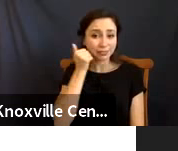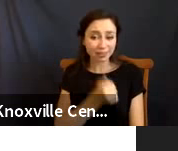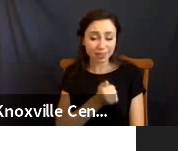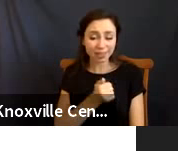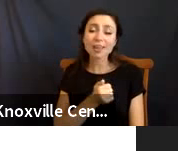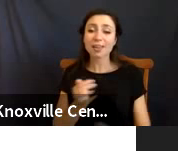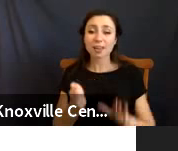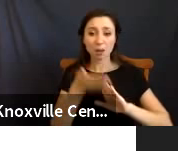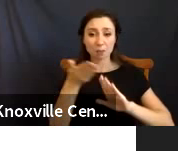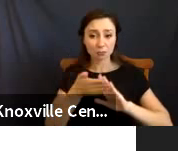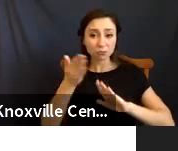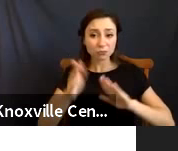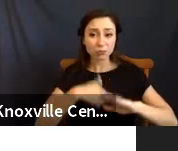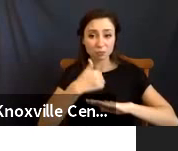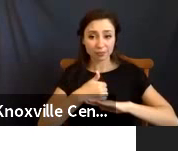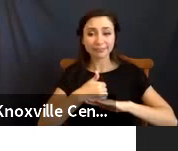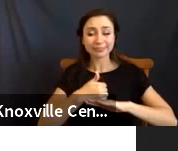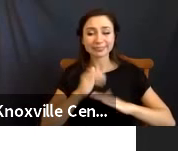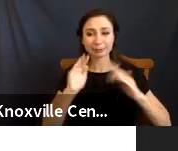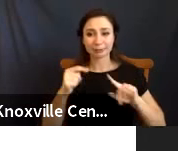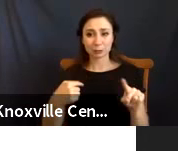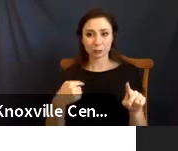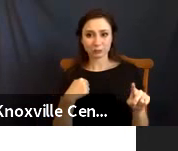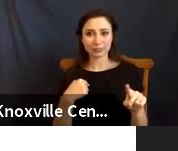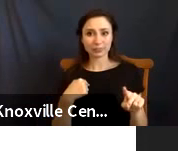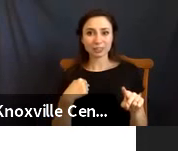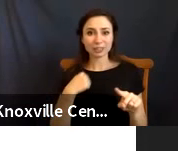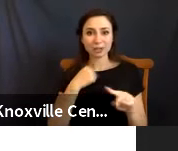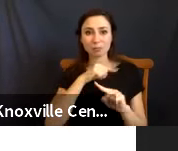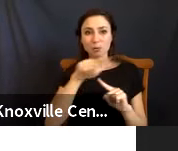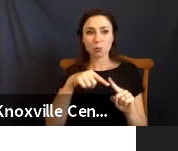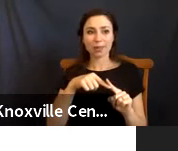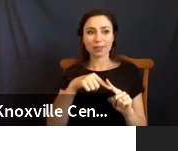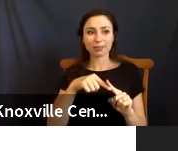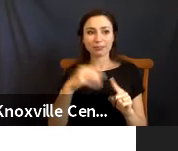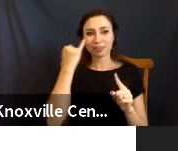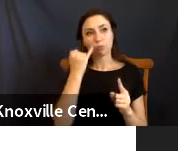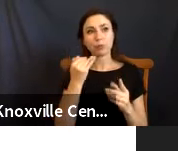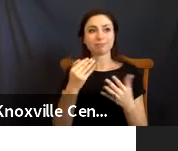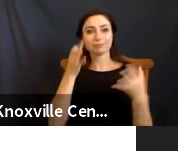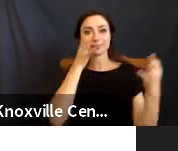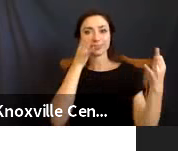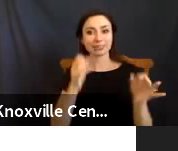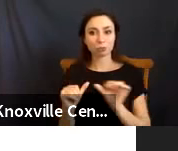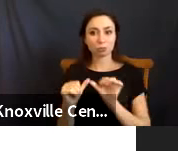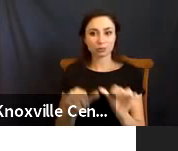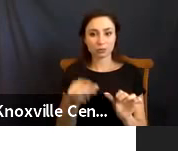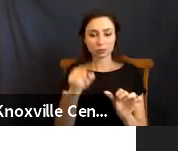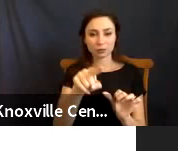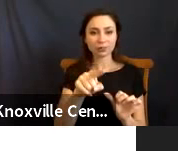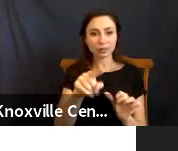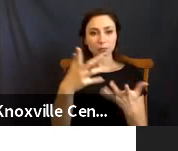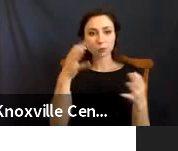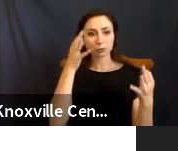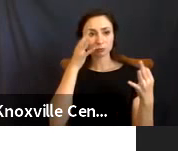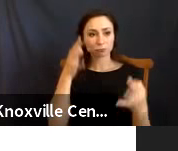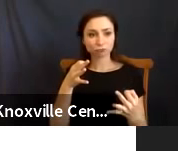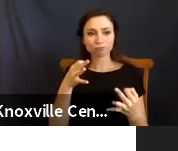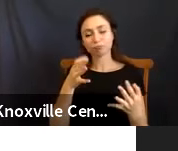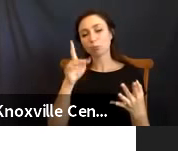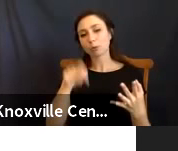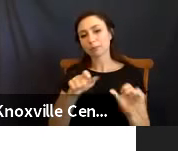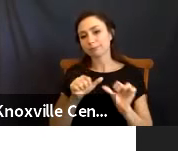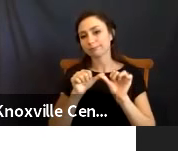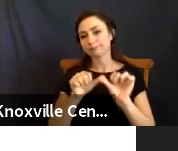operational basis than I am. But whatever, once we're at peace, if we go down this path and we're at peace with what we decide, then it's just about being consistent at that